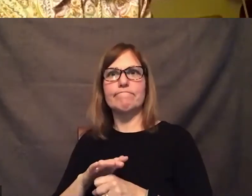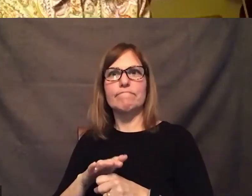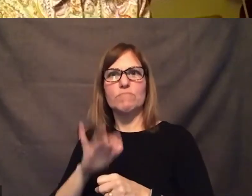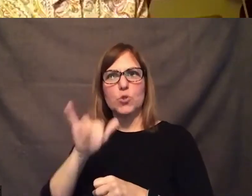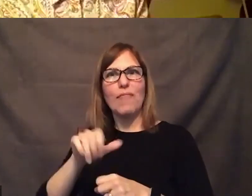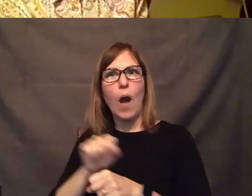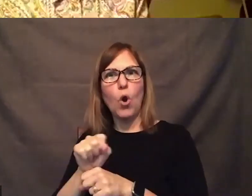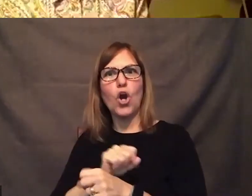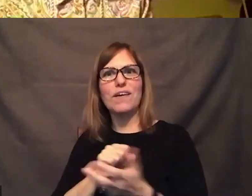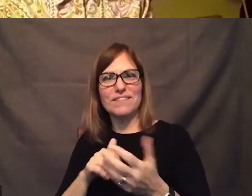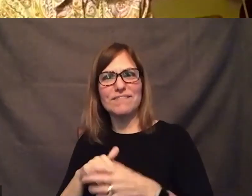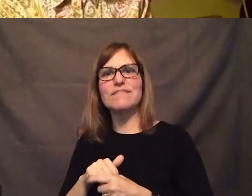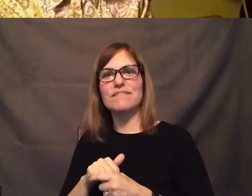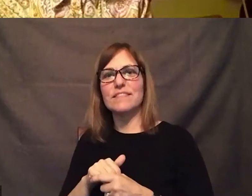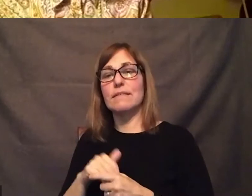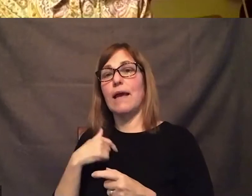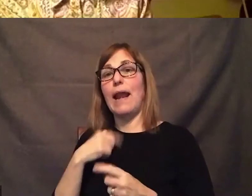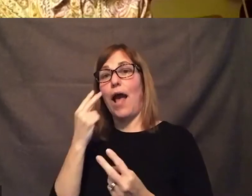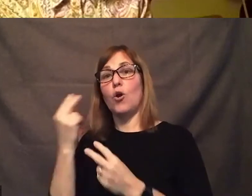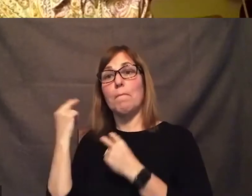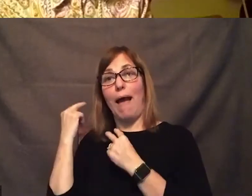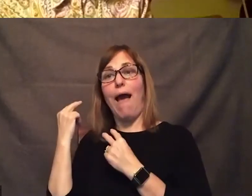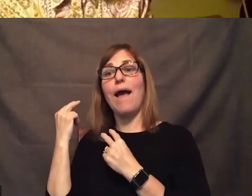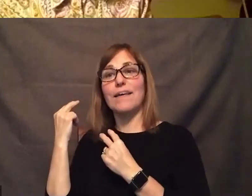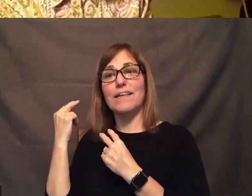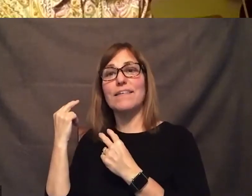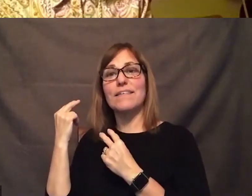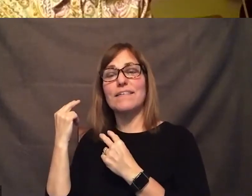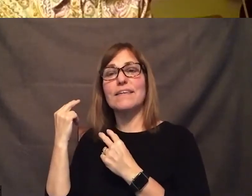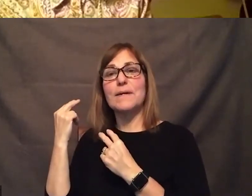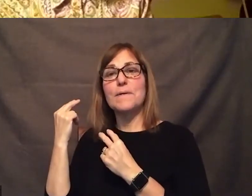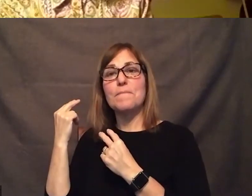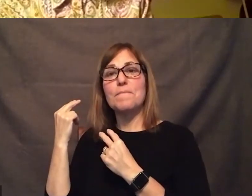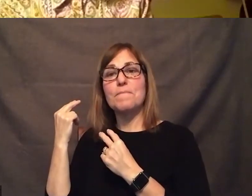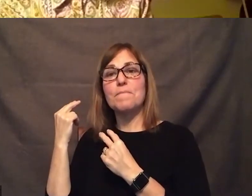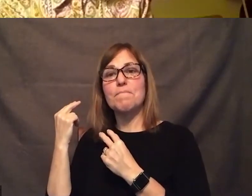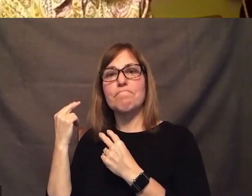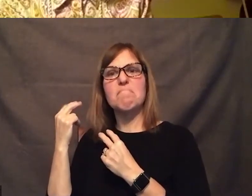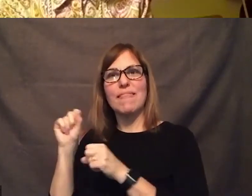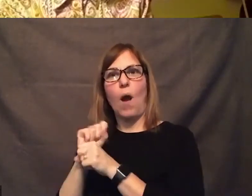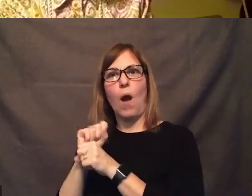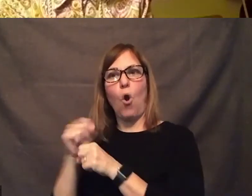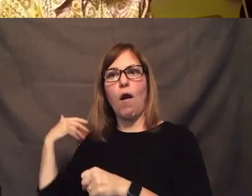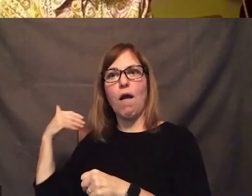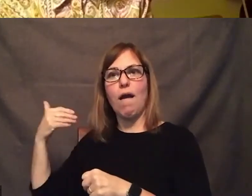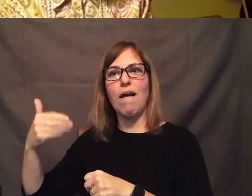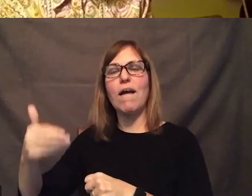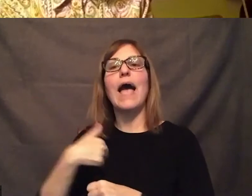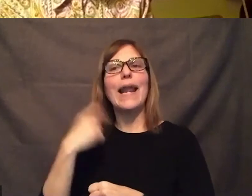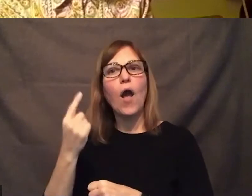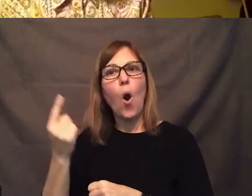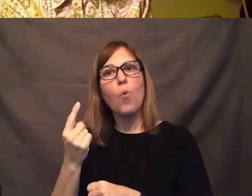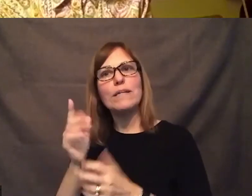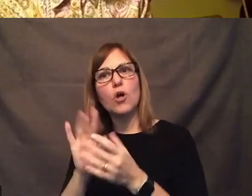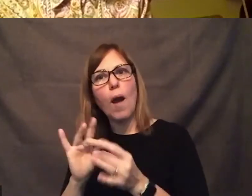And as I look back on the work we did over the years, I always say to people